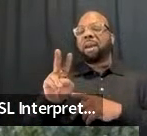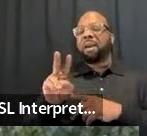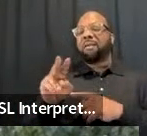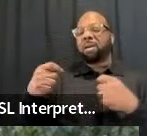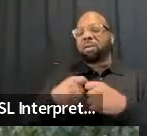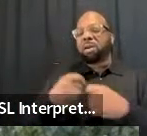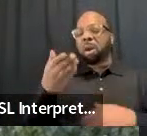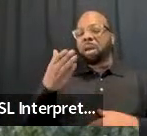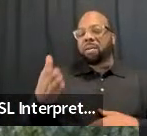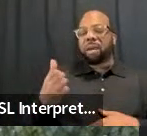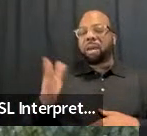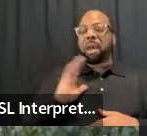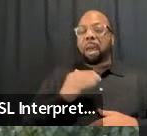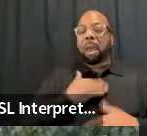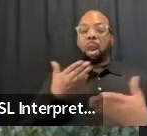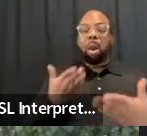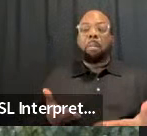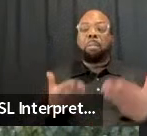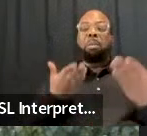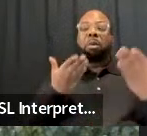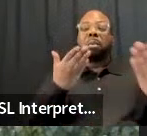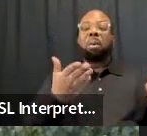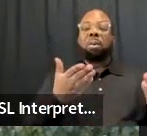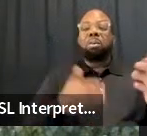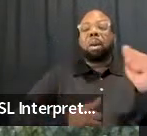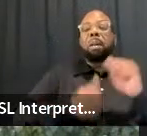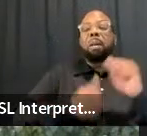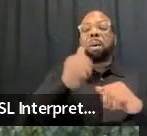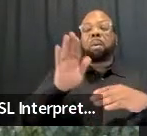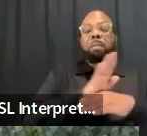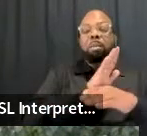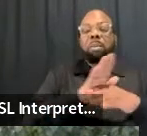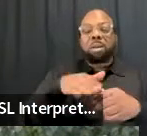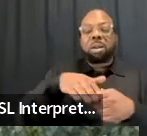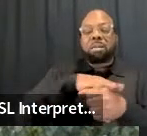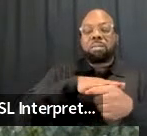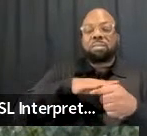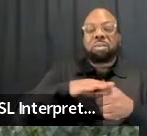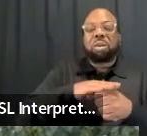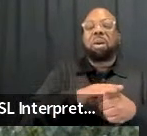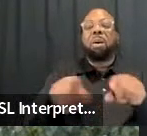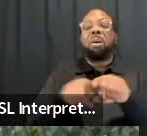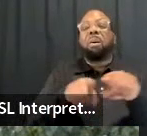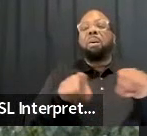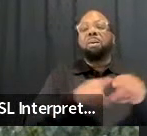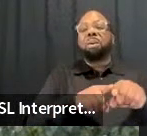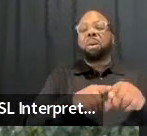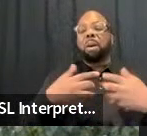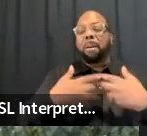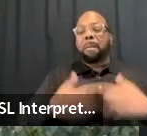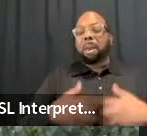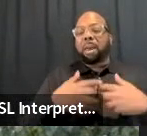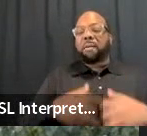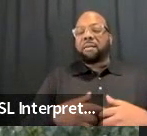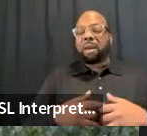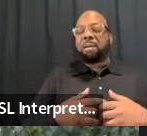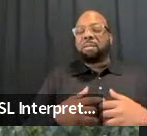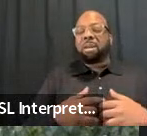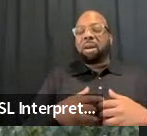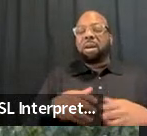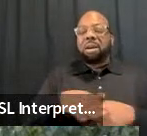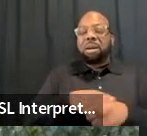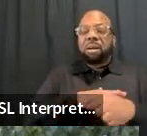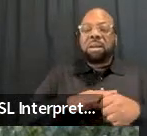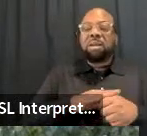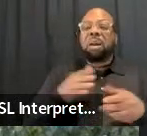Therefore, our proposal is in most commercial districts and in all manufacturing districts to